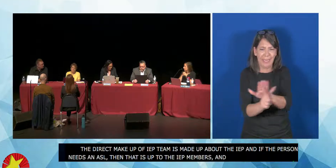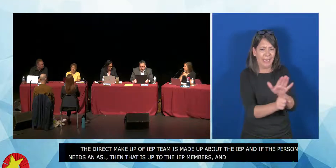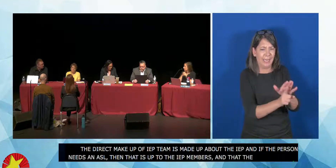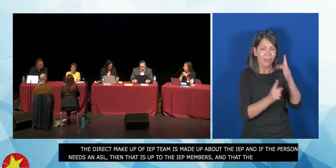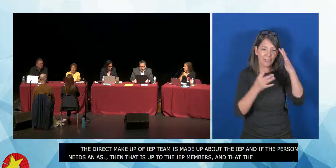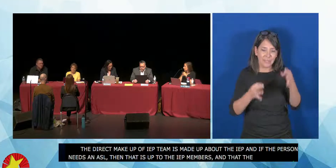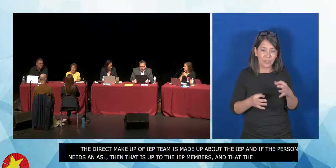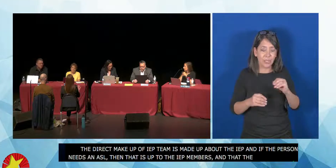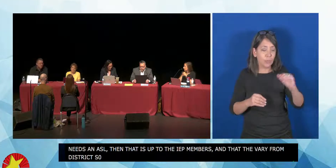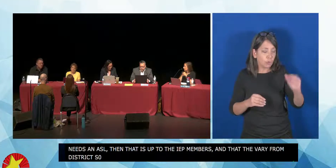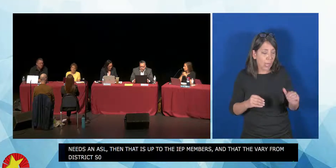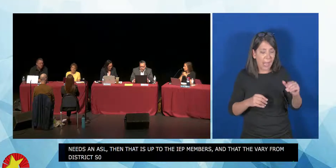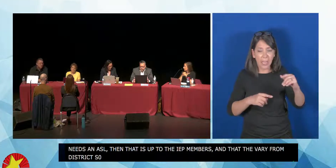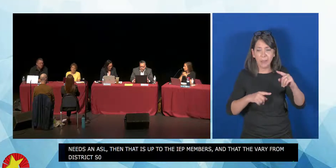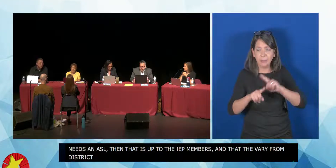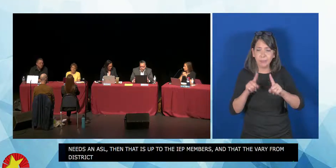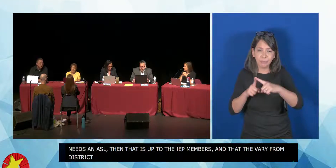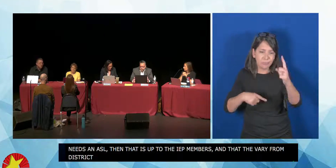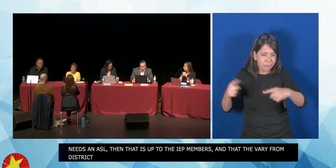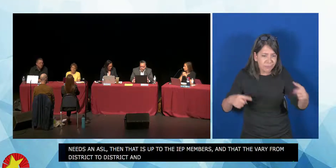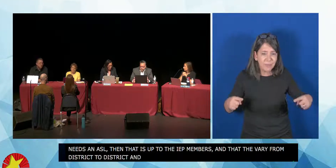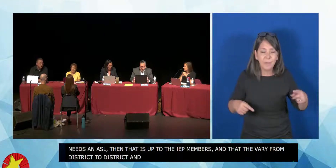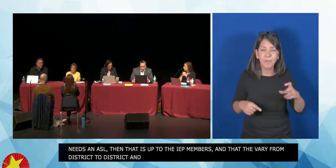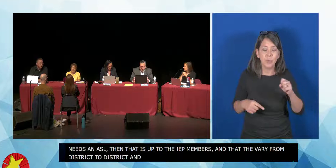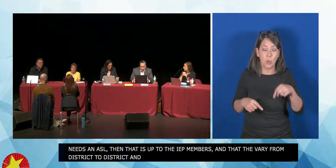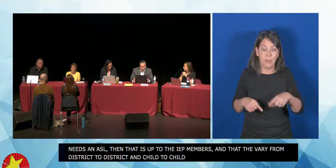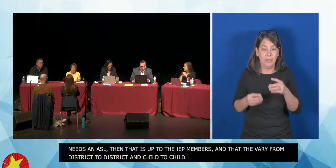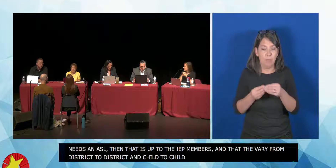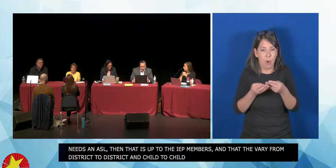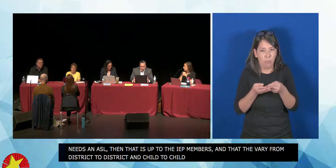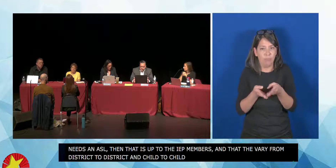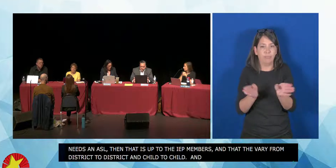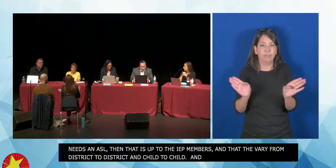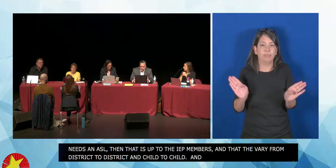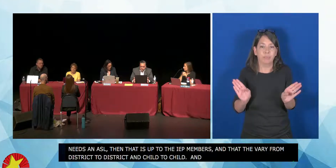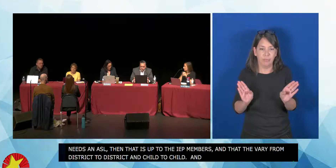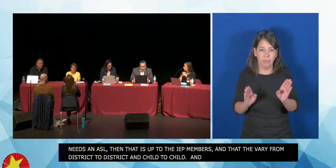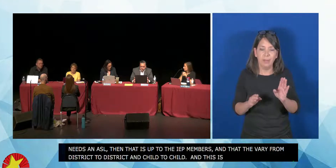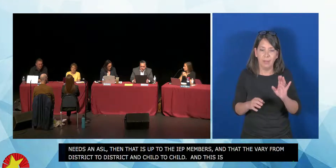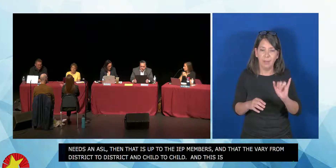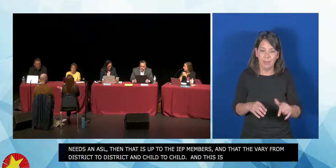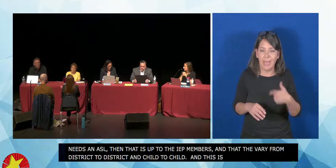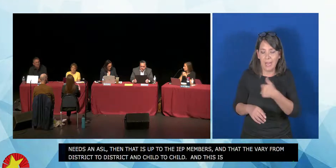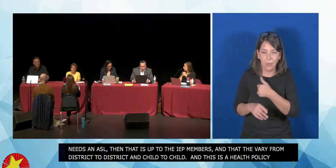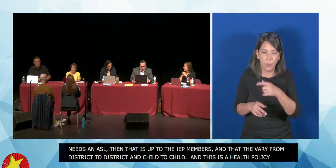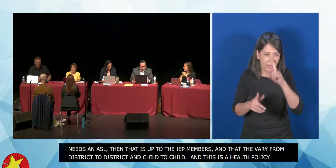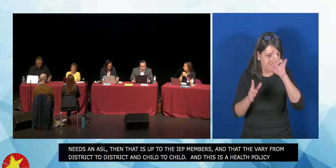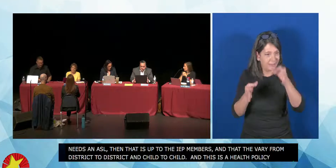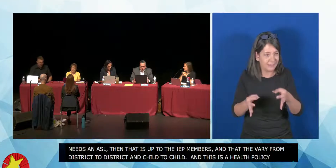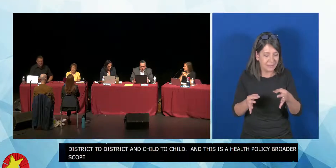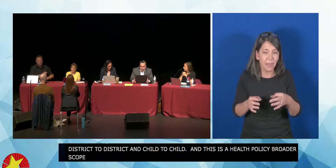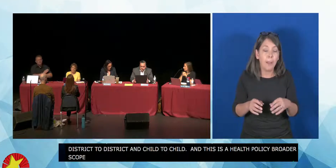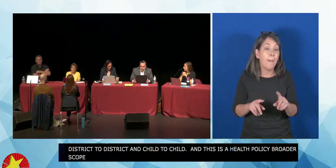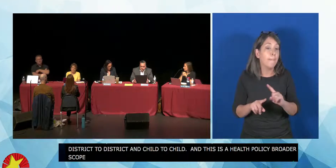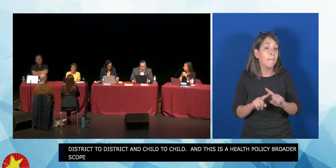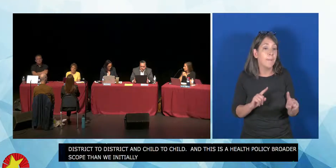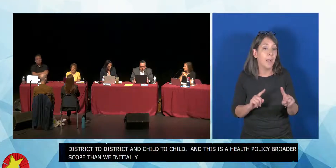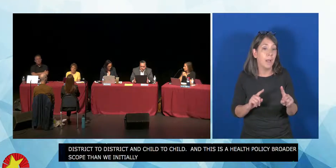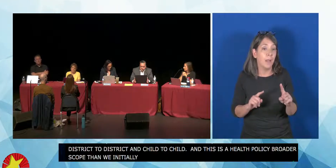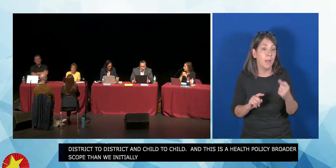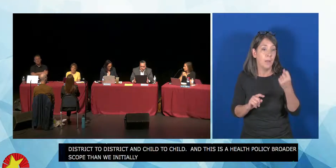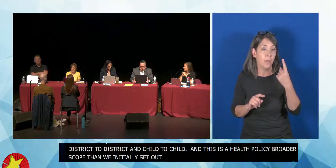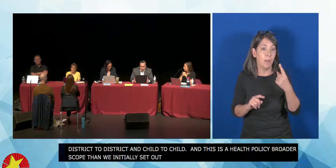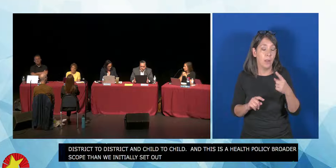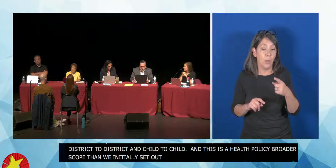in the regulation, so again, this is a much broader in scope than we originally set out to do, but what we've done here